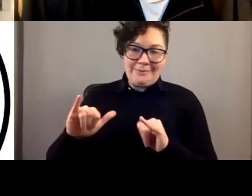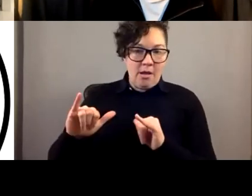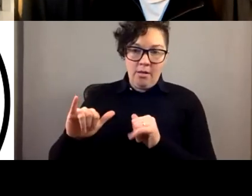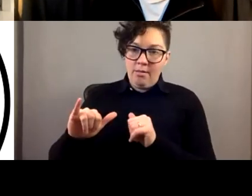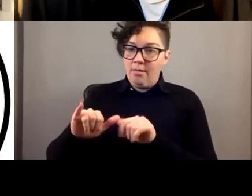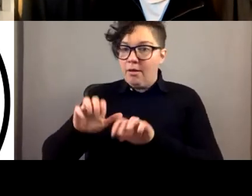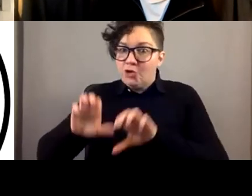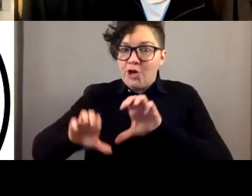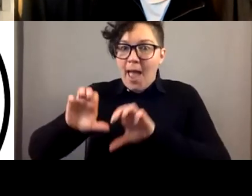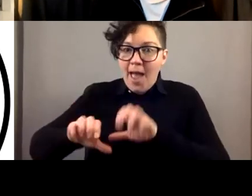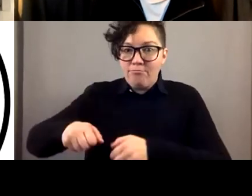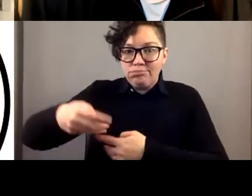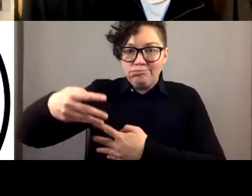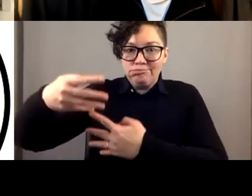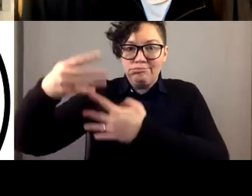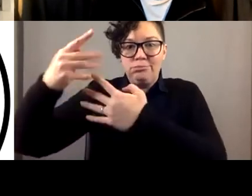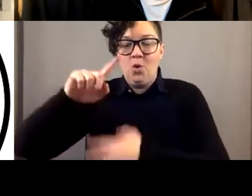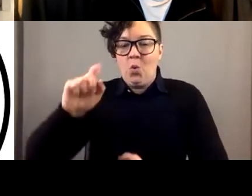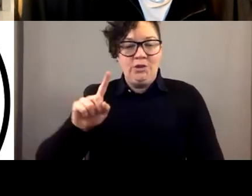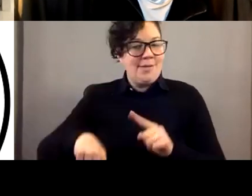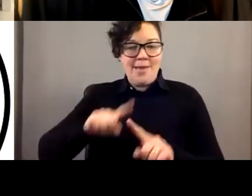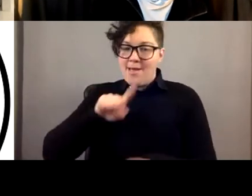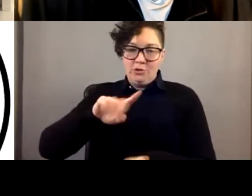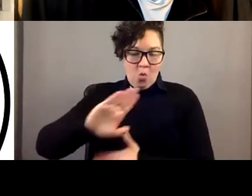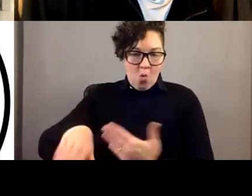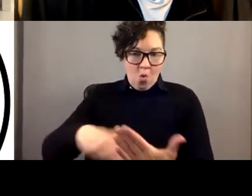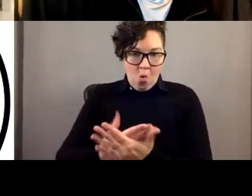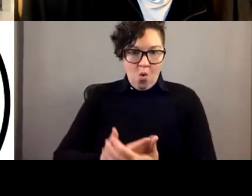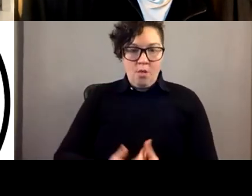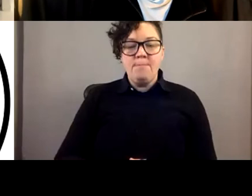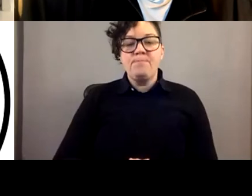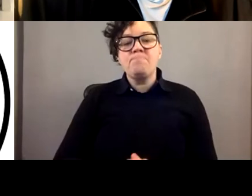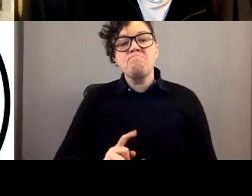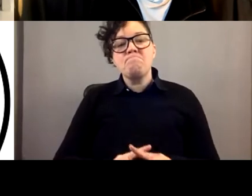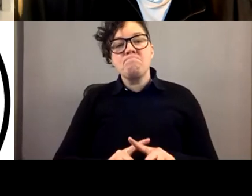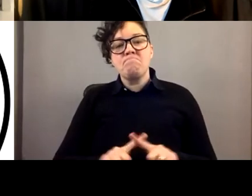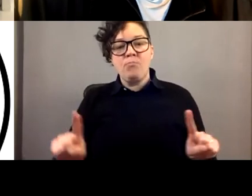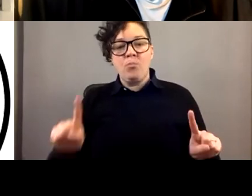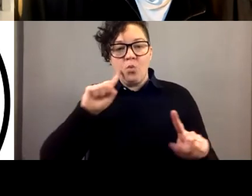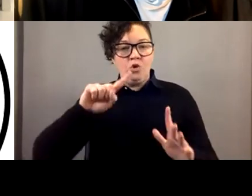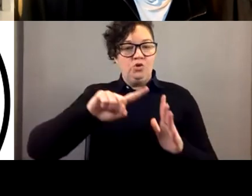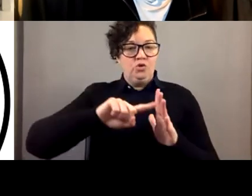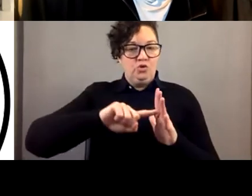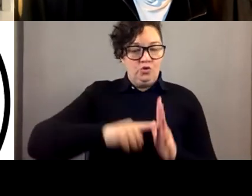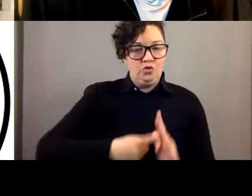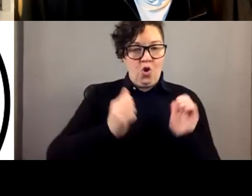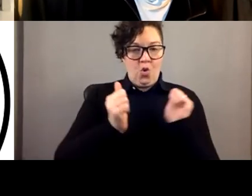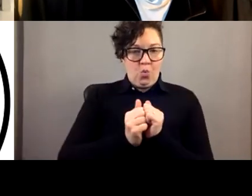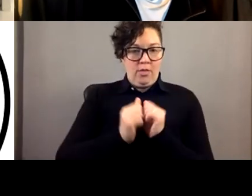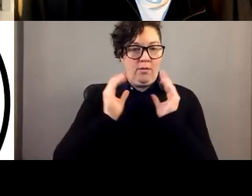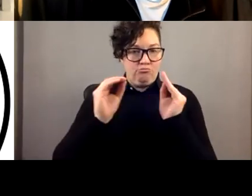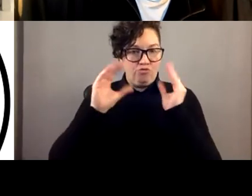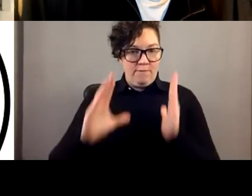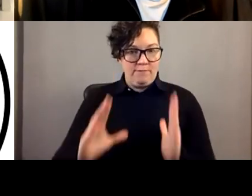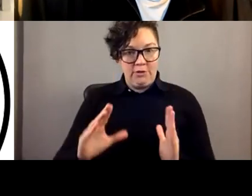to all of them, but we'll close out in the order that we started with Professor